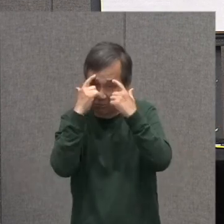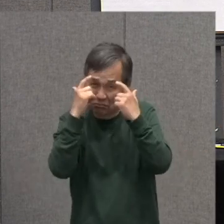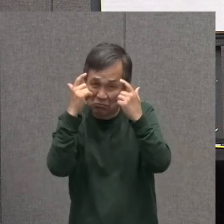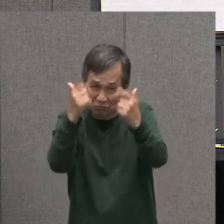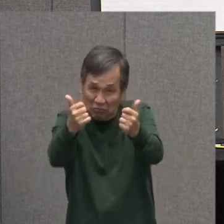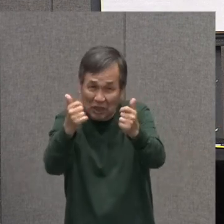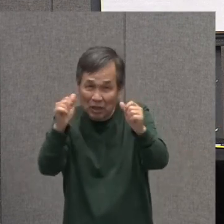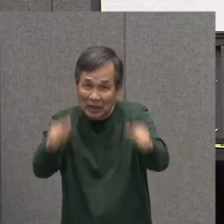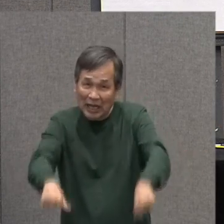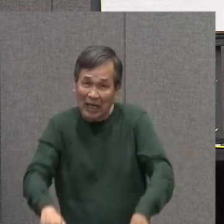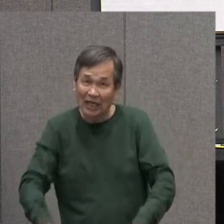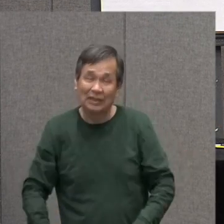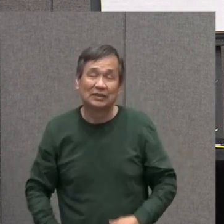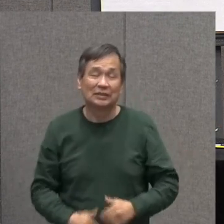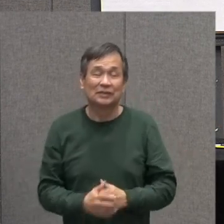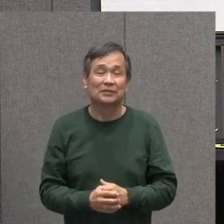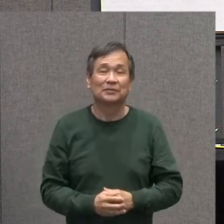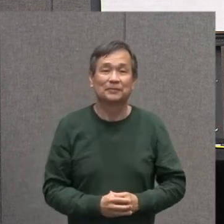not as much height.